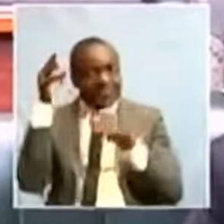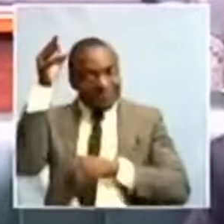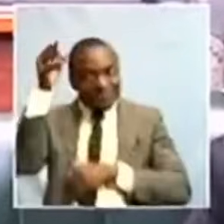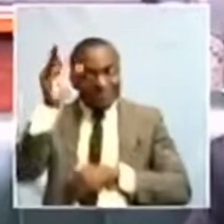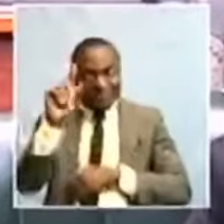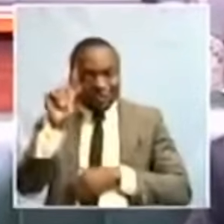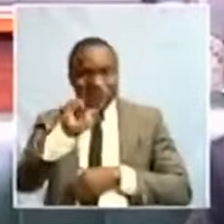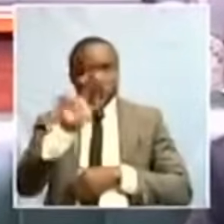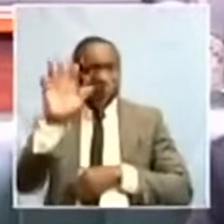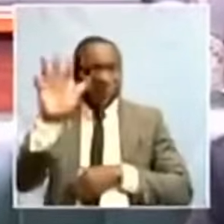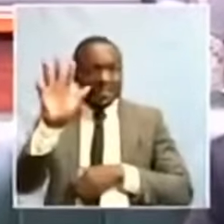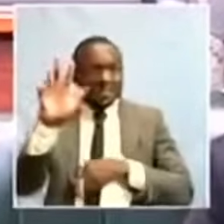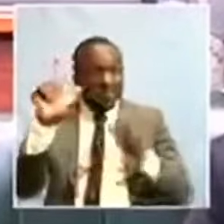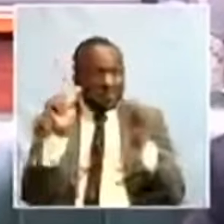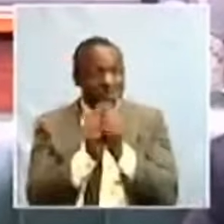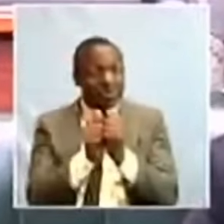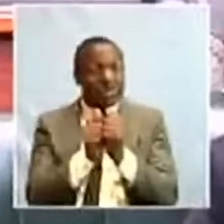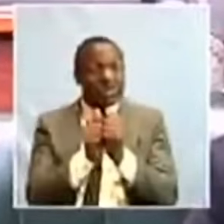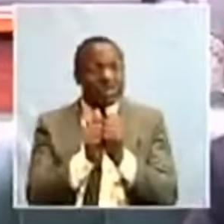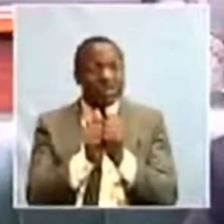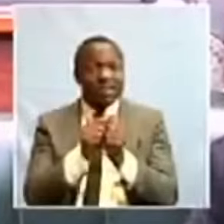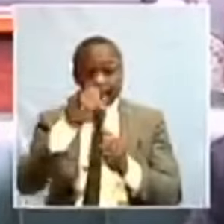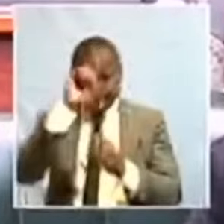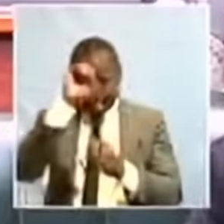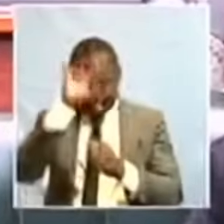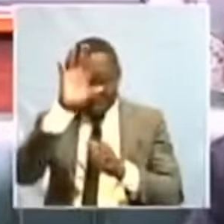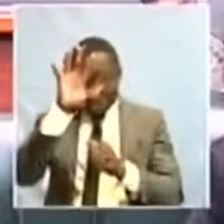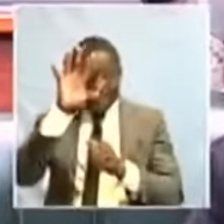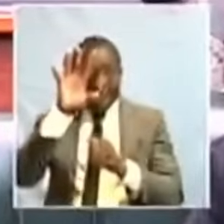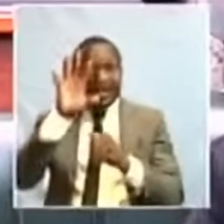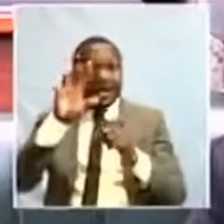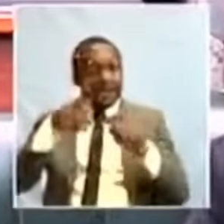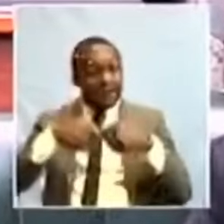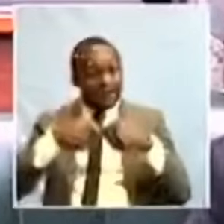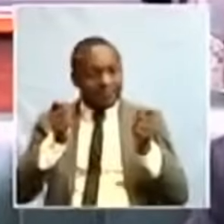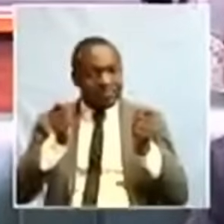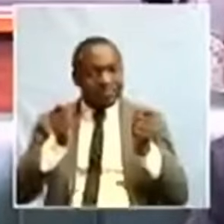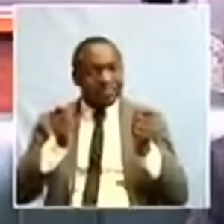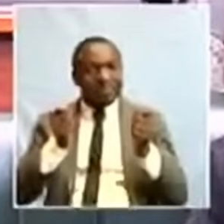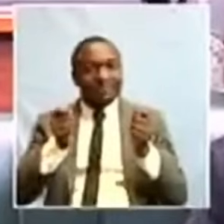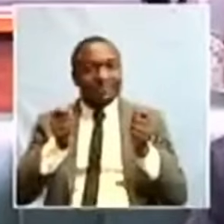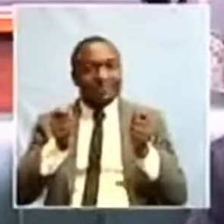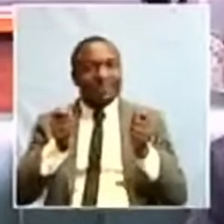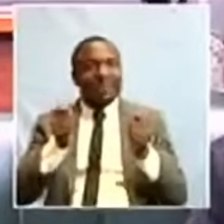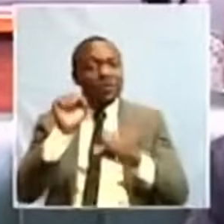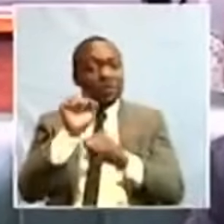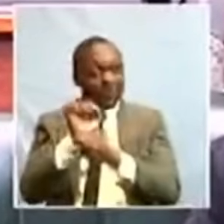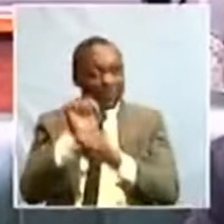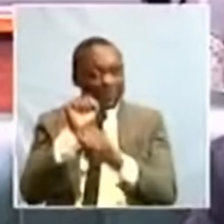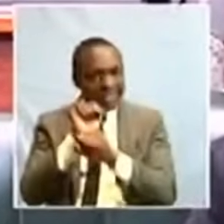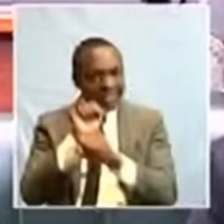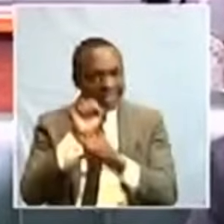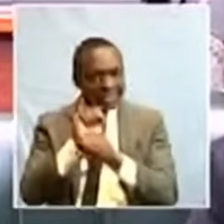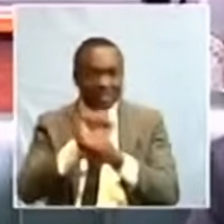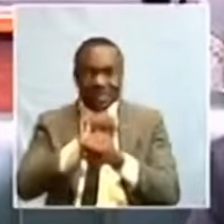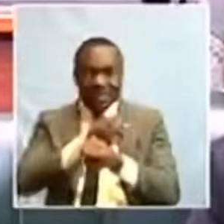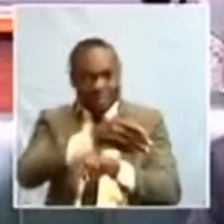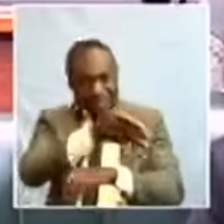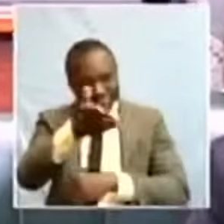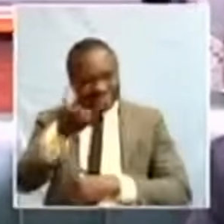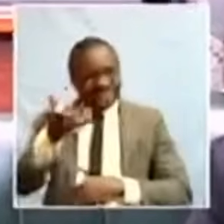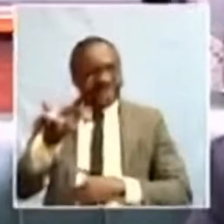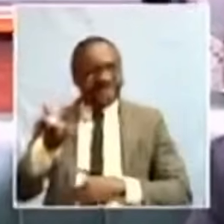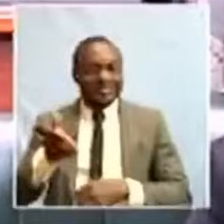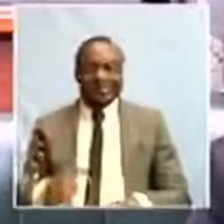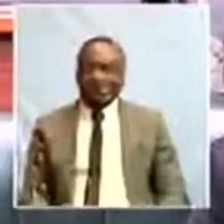2025, with the mines opening, with the contracts signed, jobs all over.